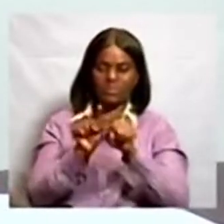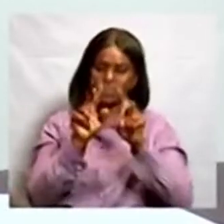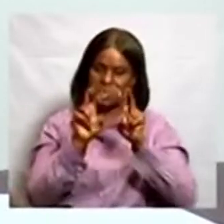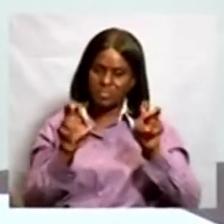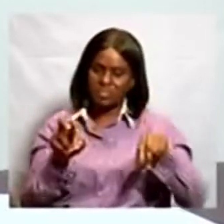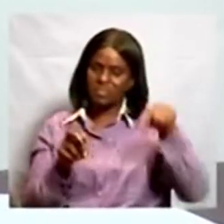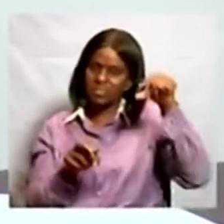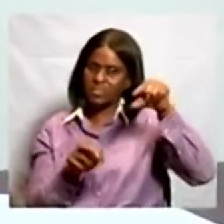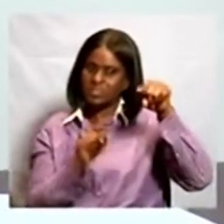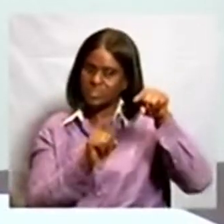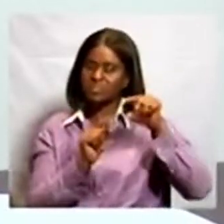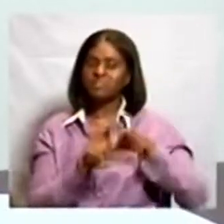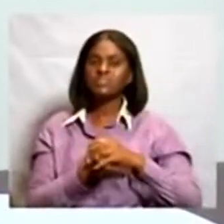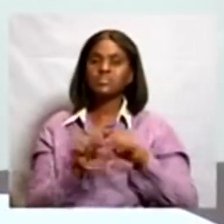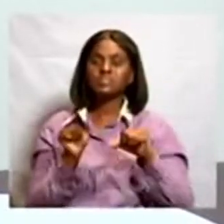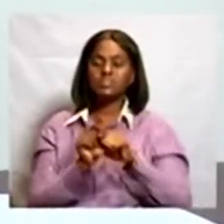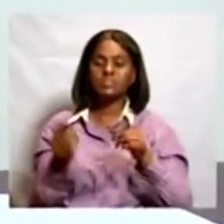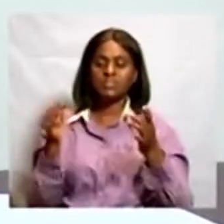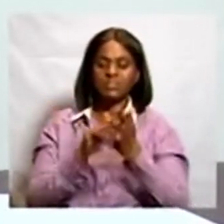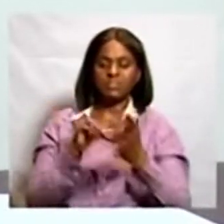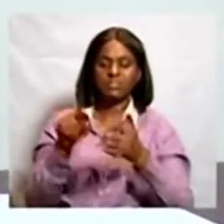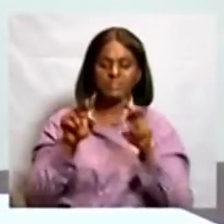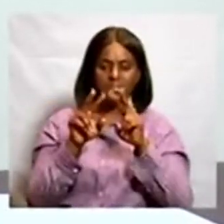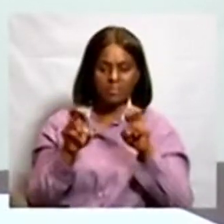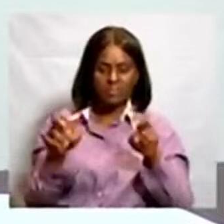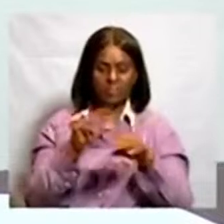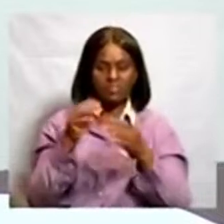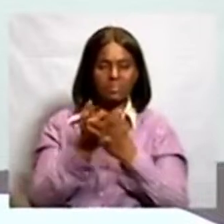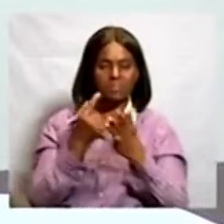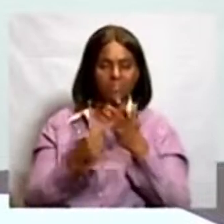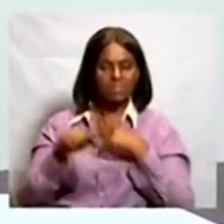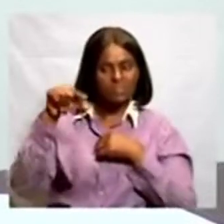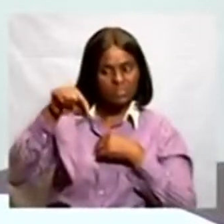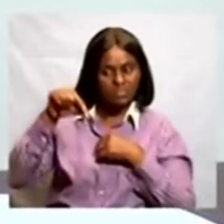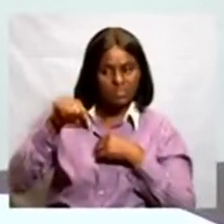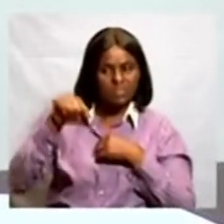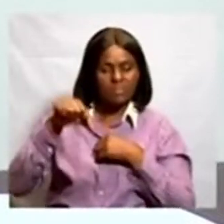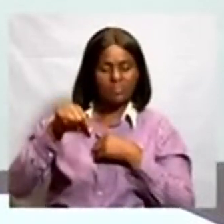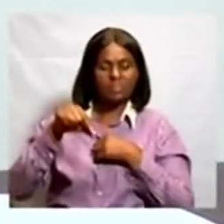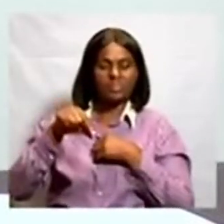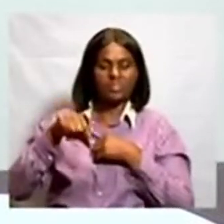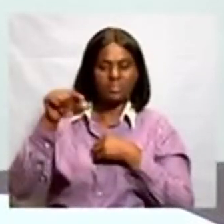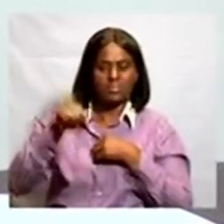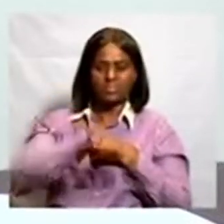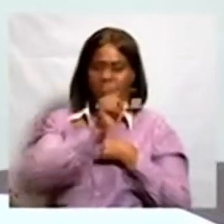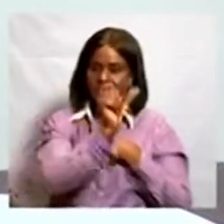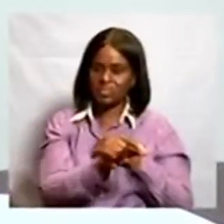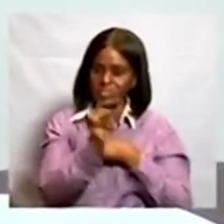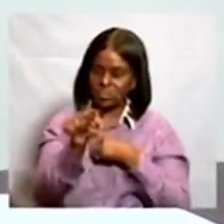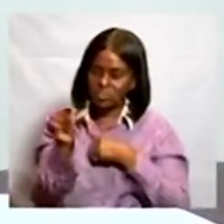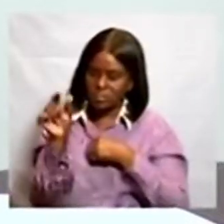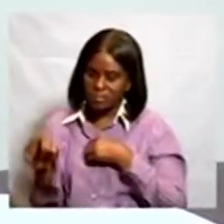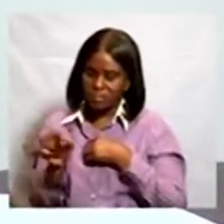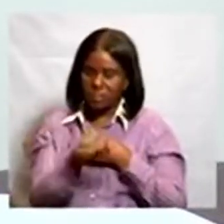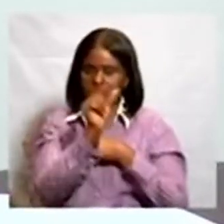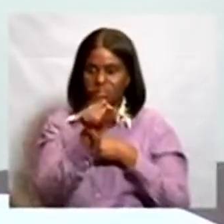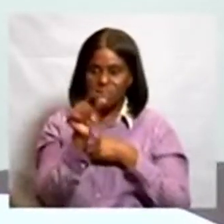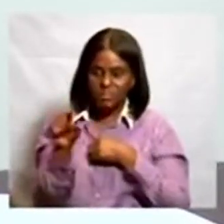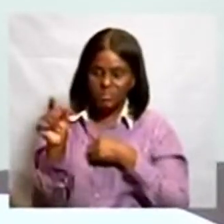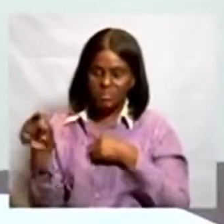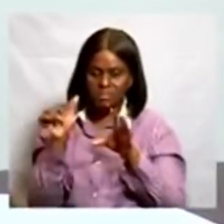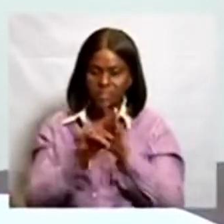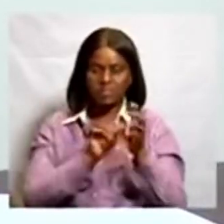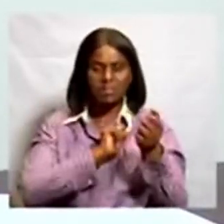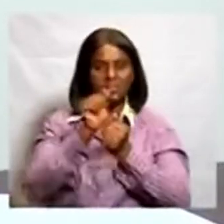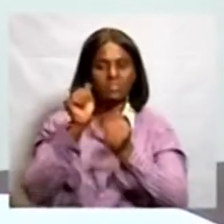qualifications. Then on the verification of qualifications by individuals in